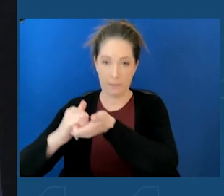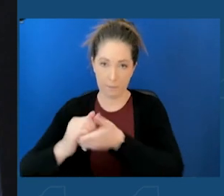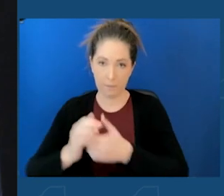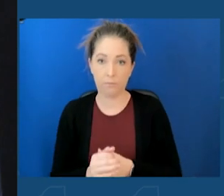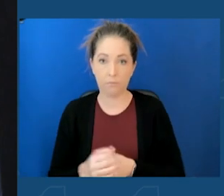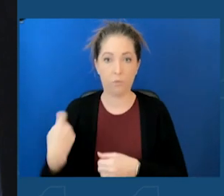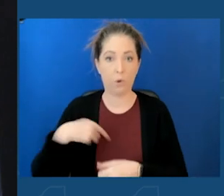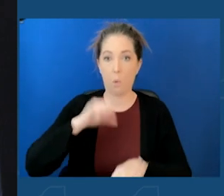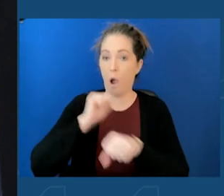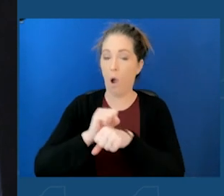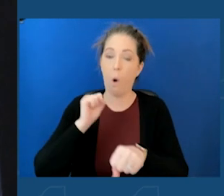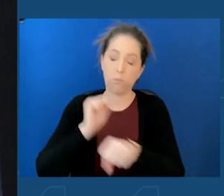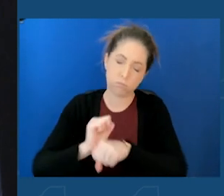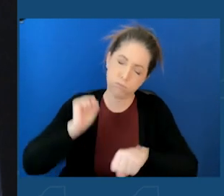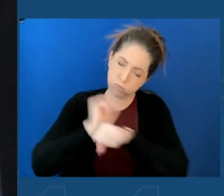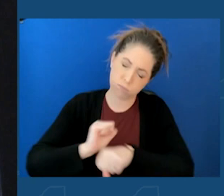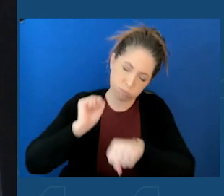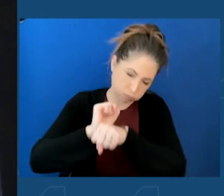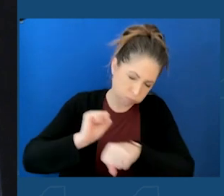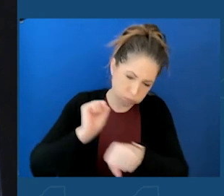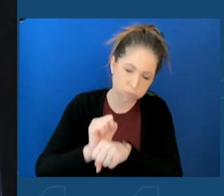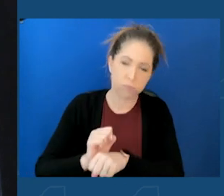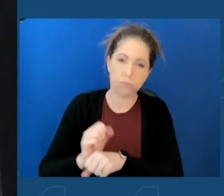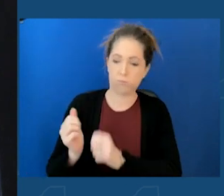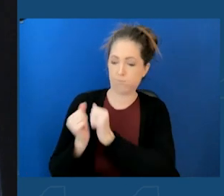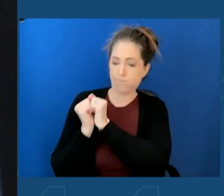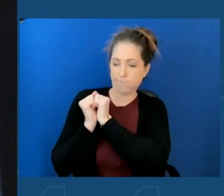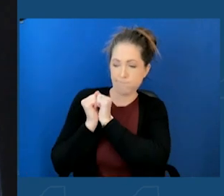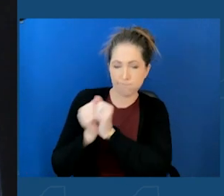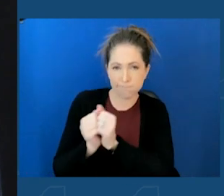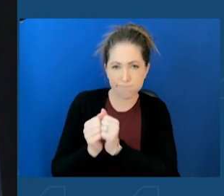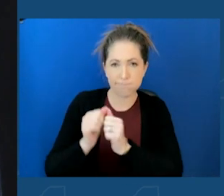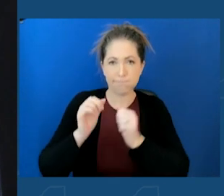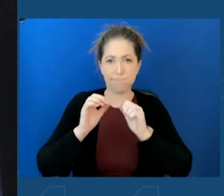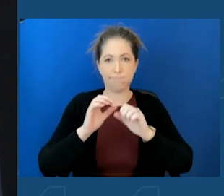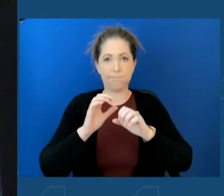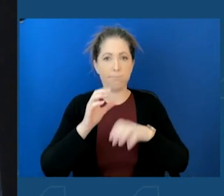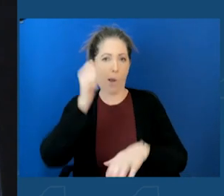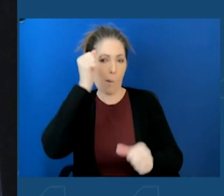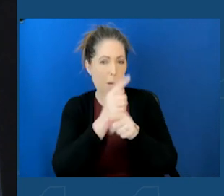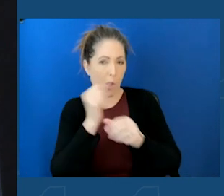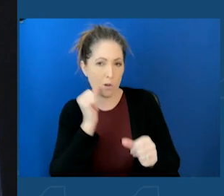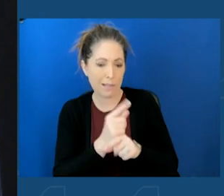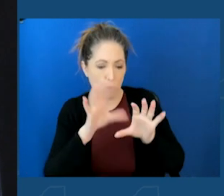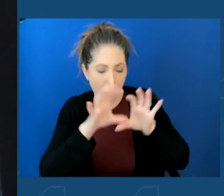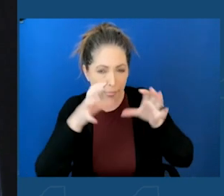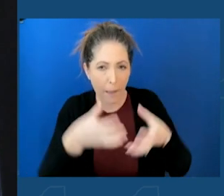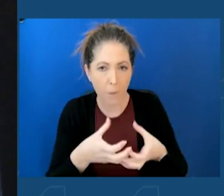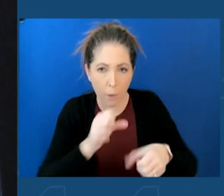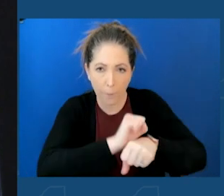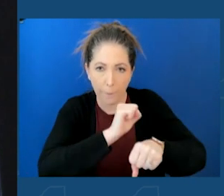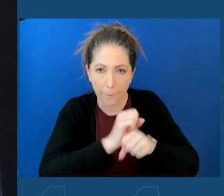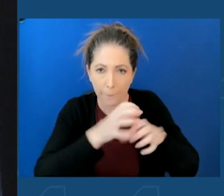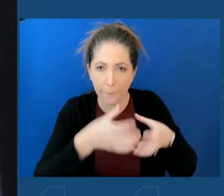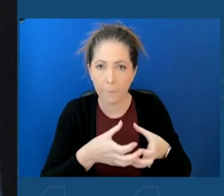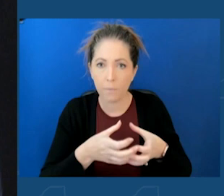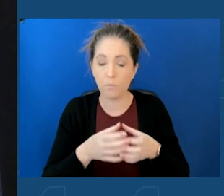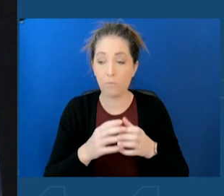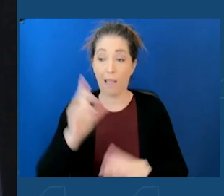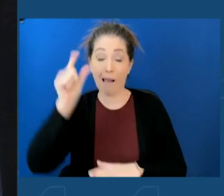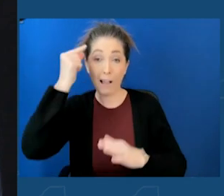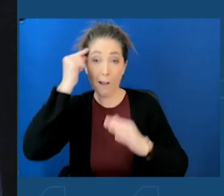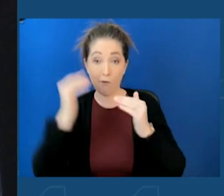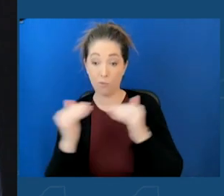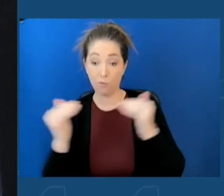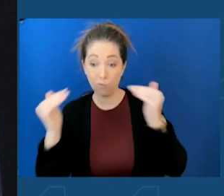working very hard with our brothers and sisters in labor. It's been a pleasure with all levels of government, with